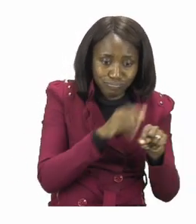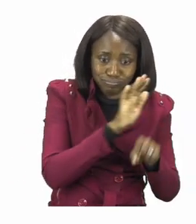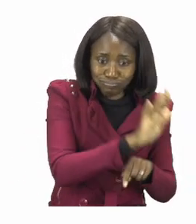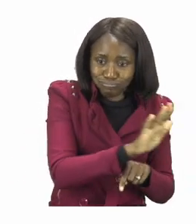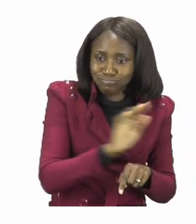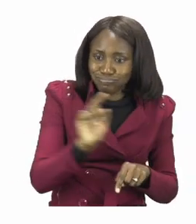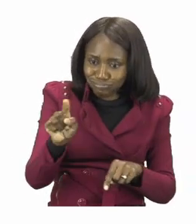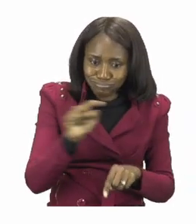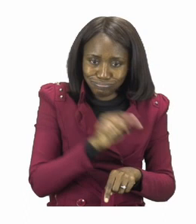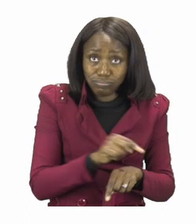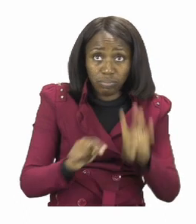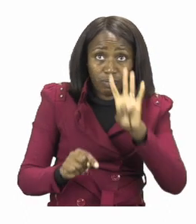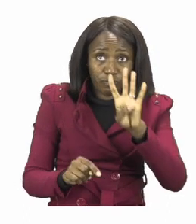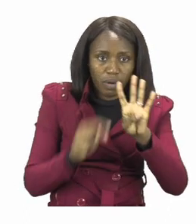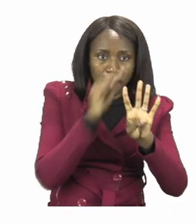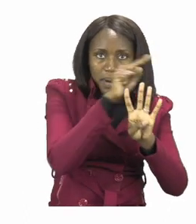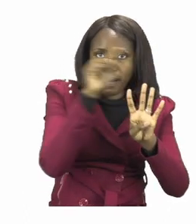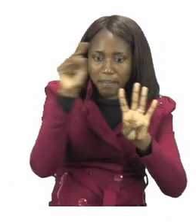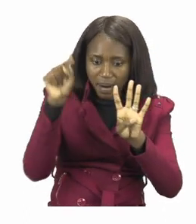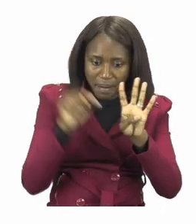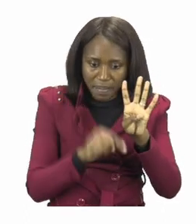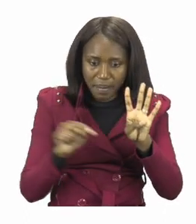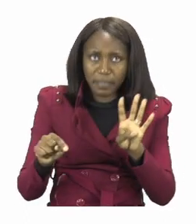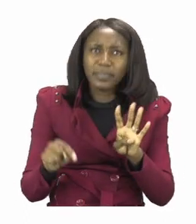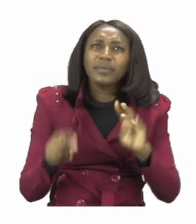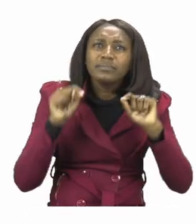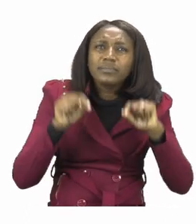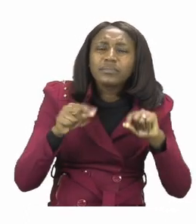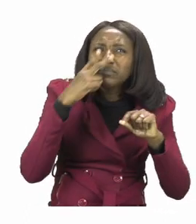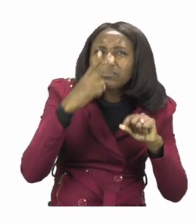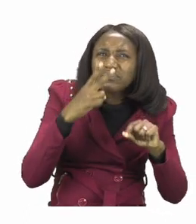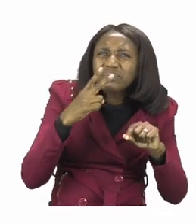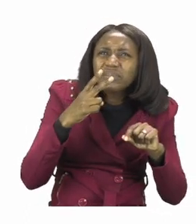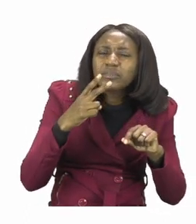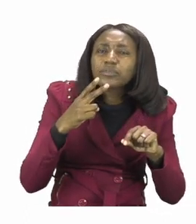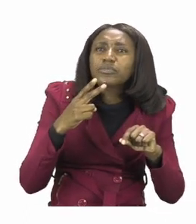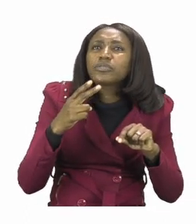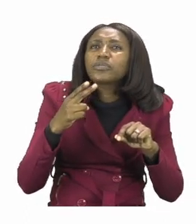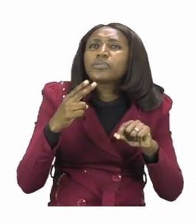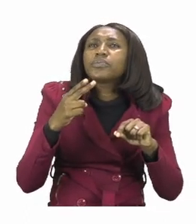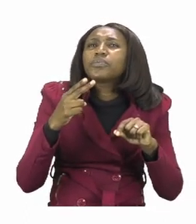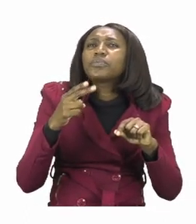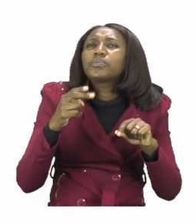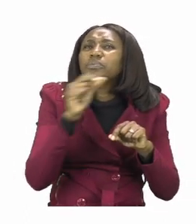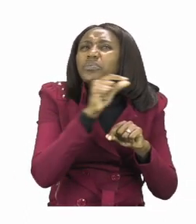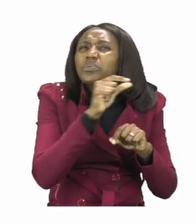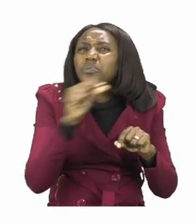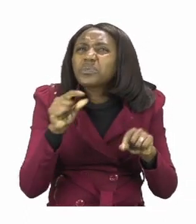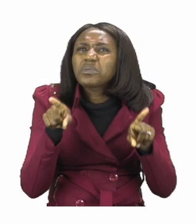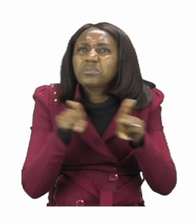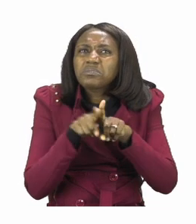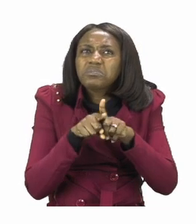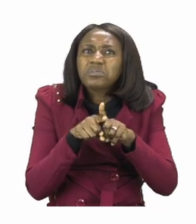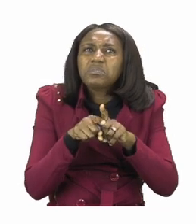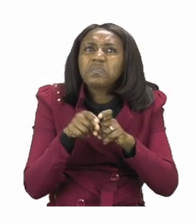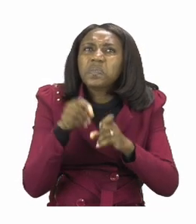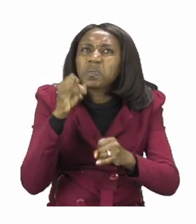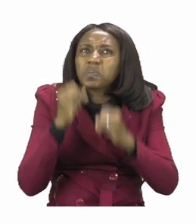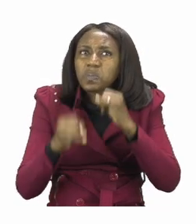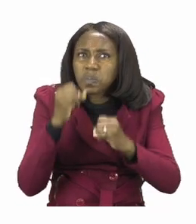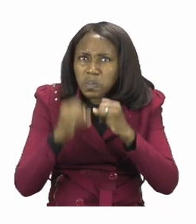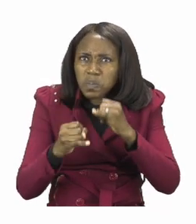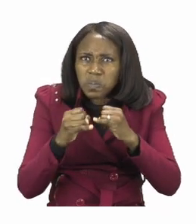will circle the words that rhyme. So, I'd like you to please read each of